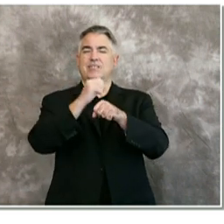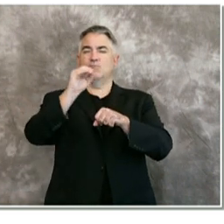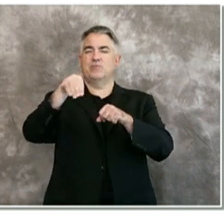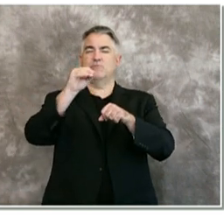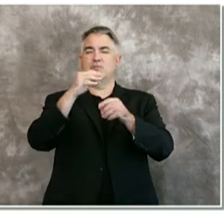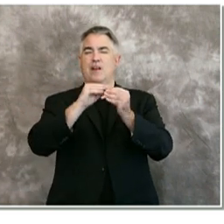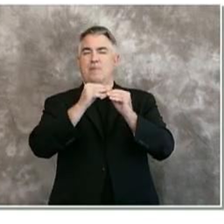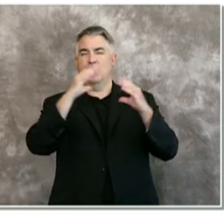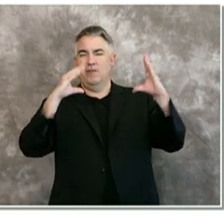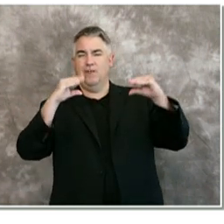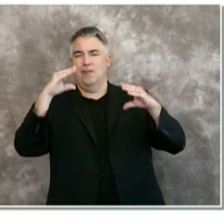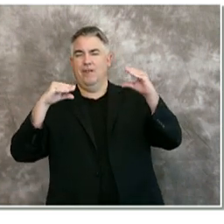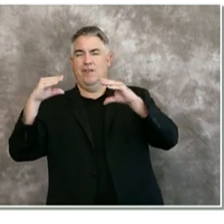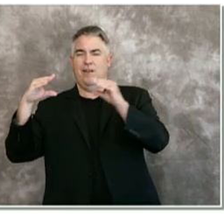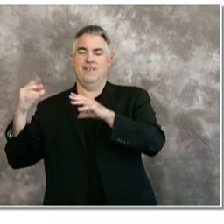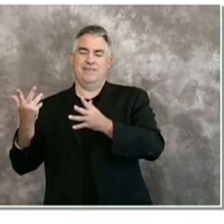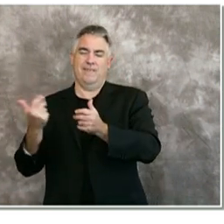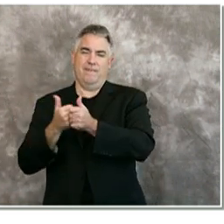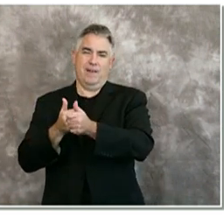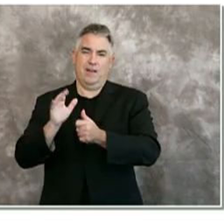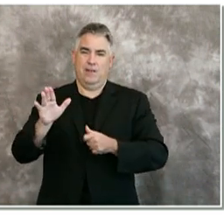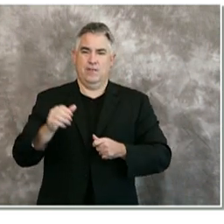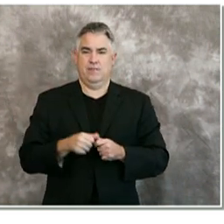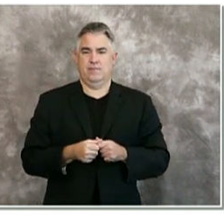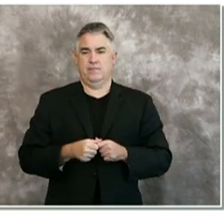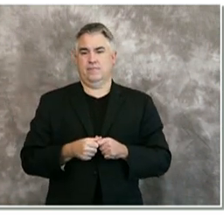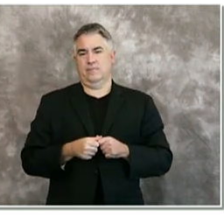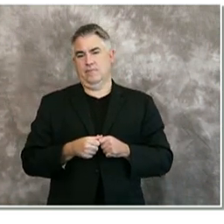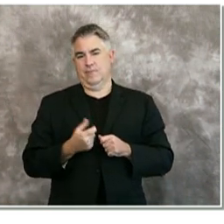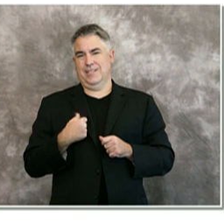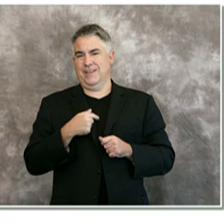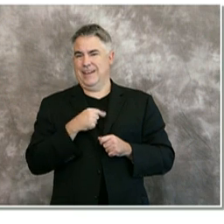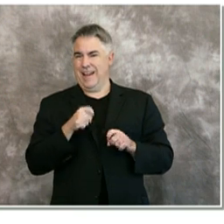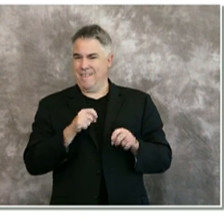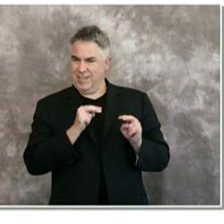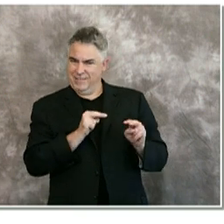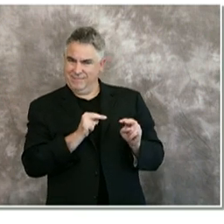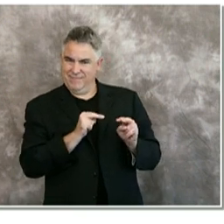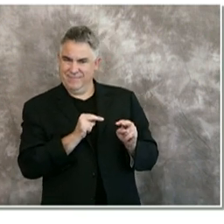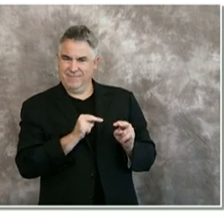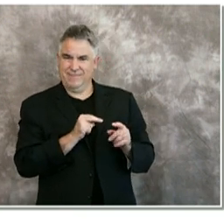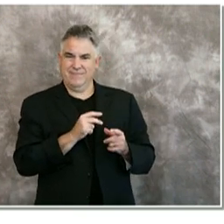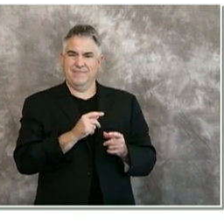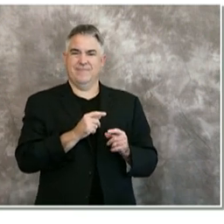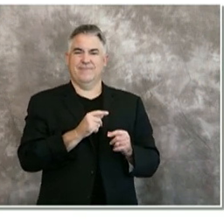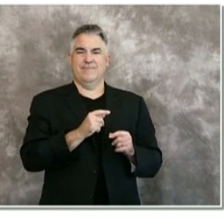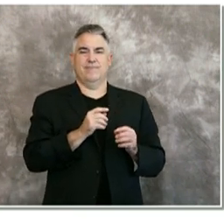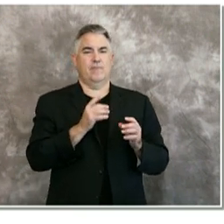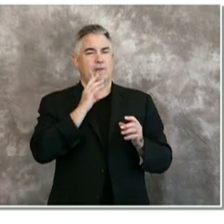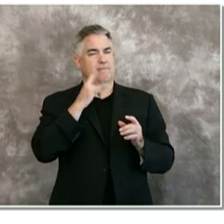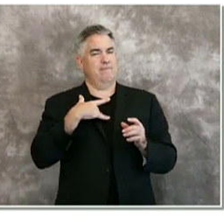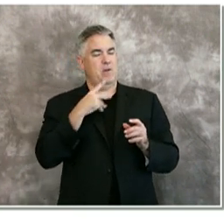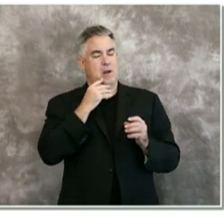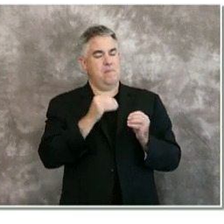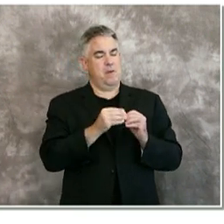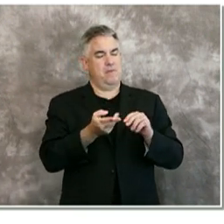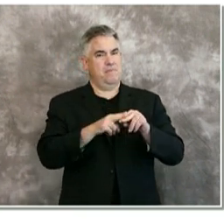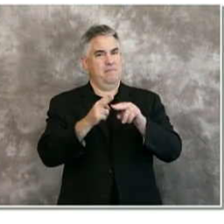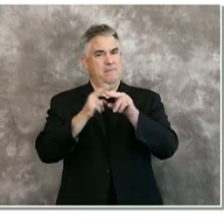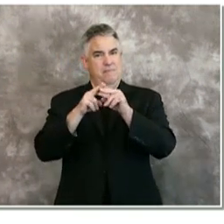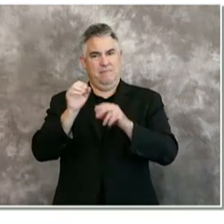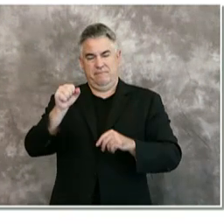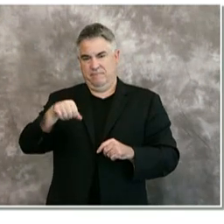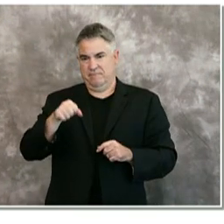to 17. But we anticipate that we will get more community setting outbreaks. If we go to the